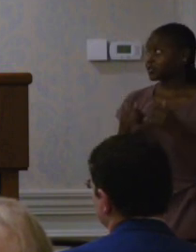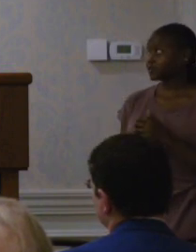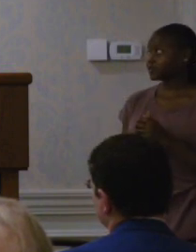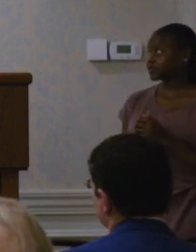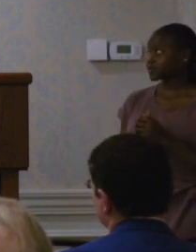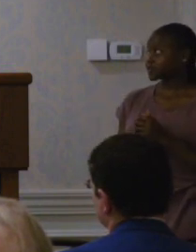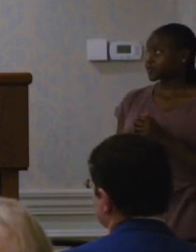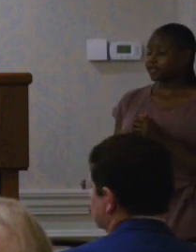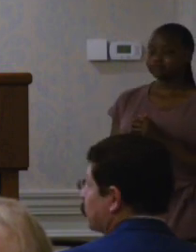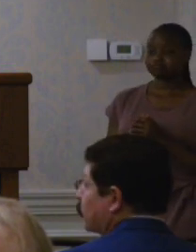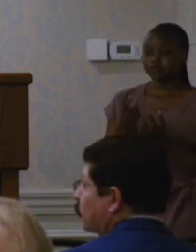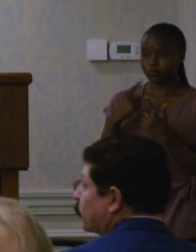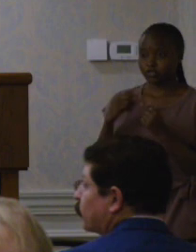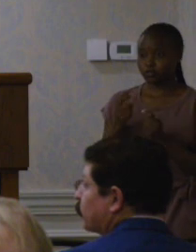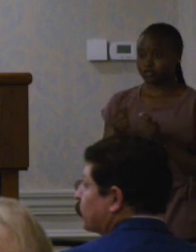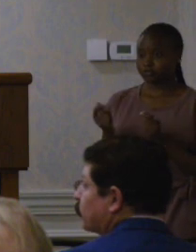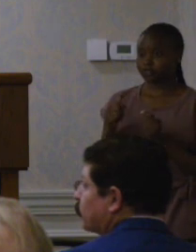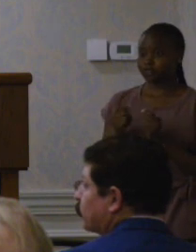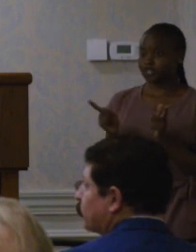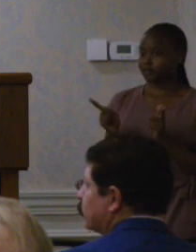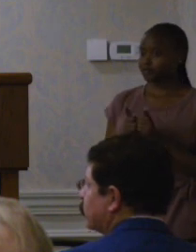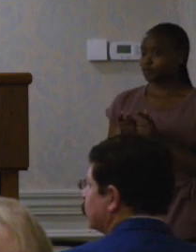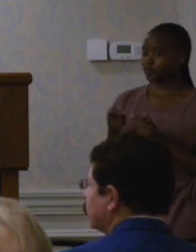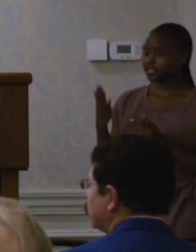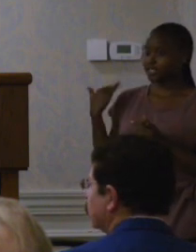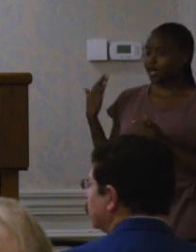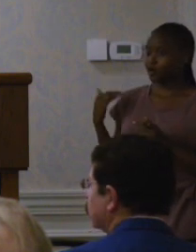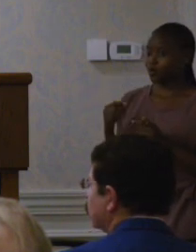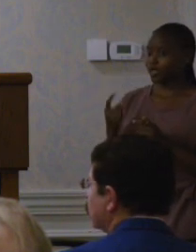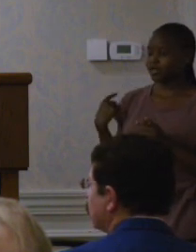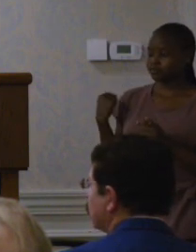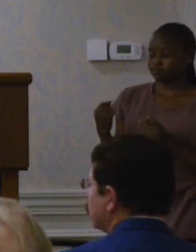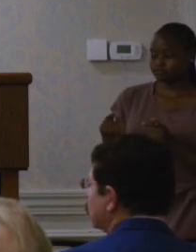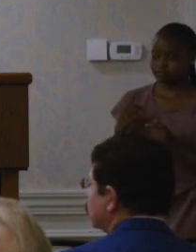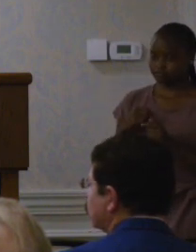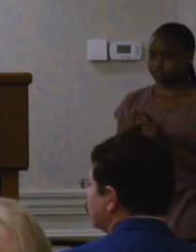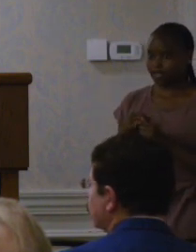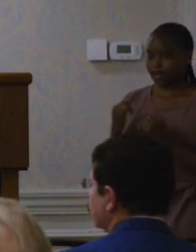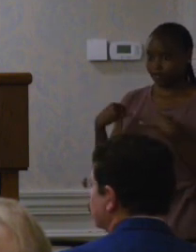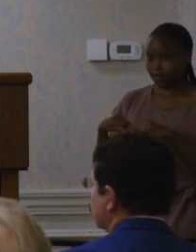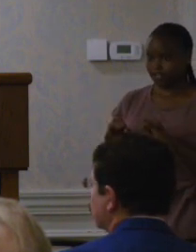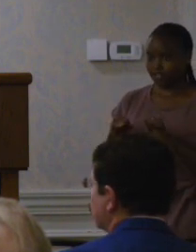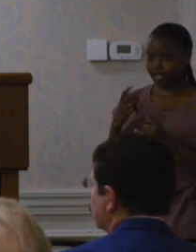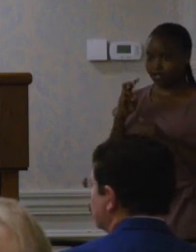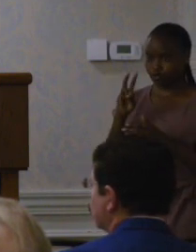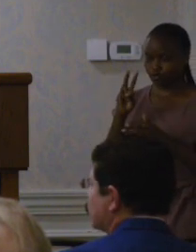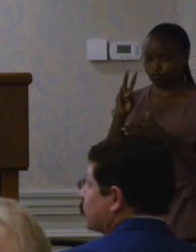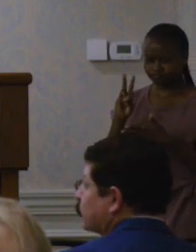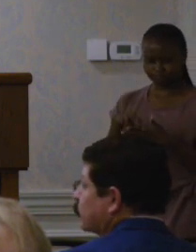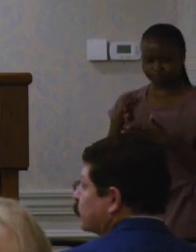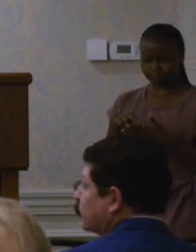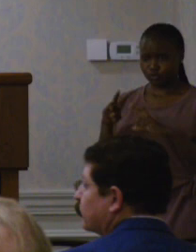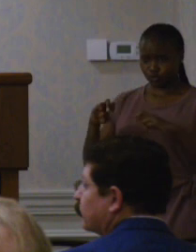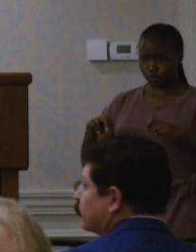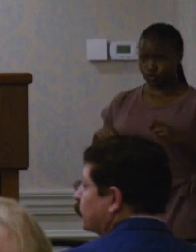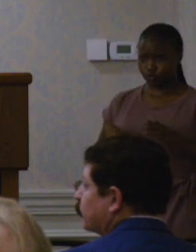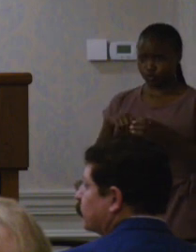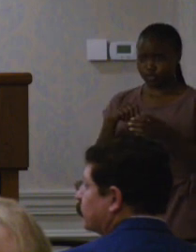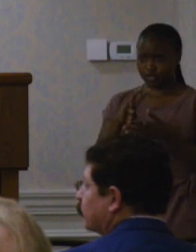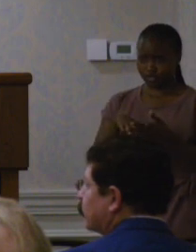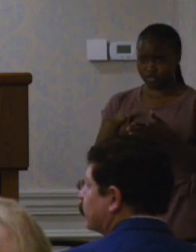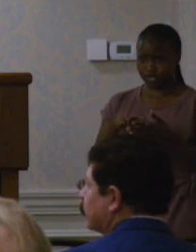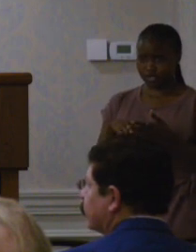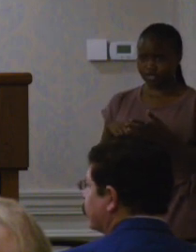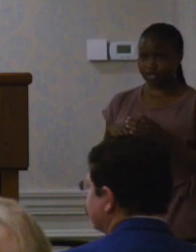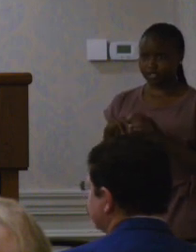we had the pleasure to talk briefly a few weeks ago, and since then, I've been trying to look for the literature on this. It's very common.